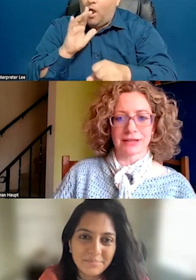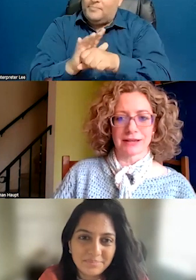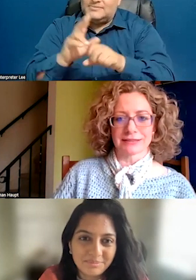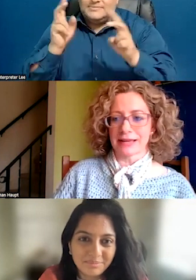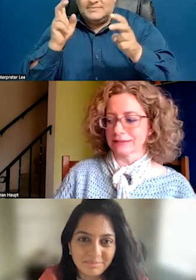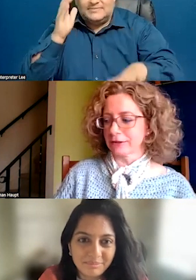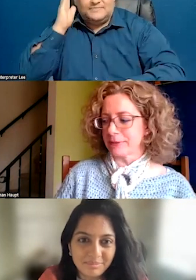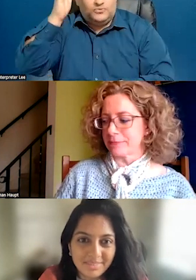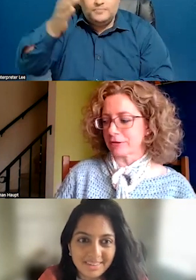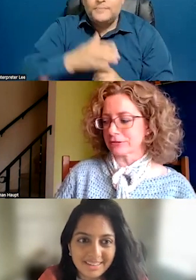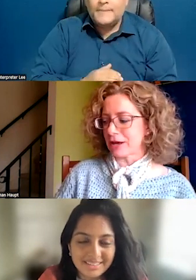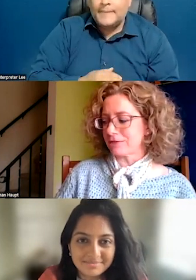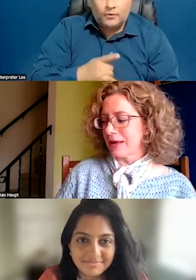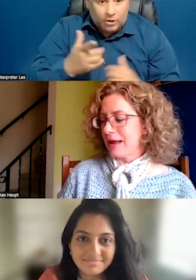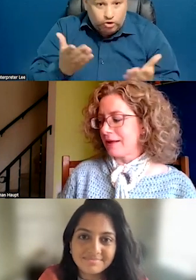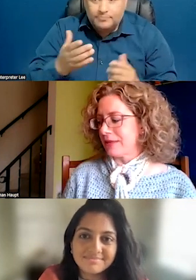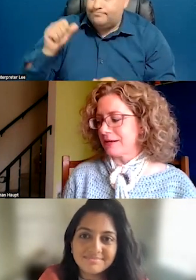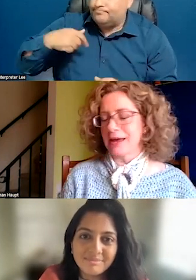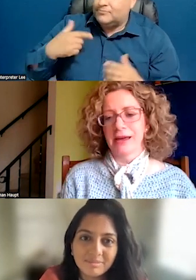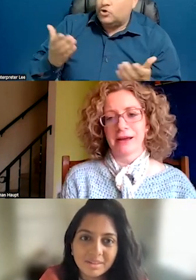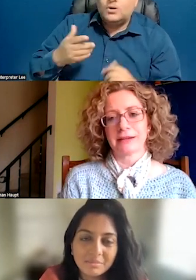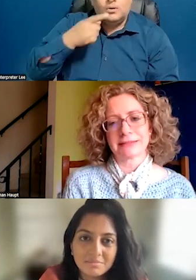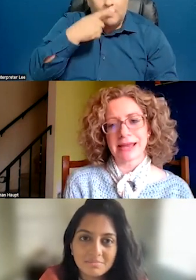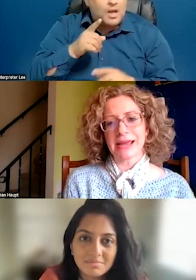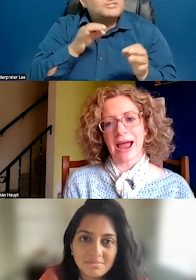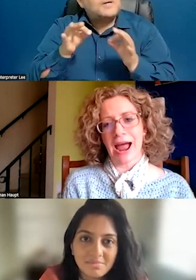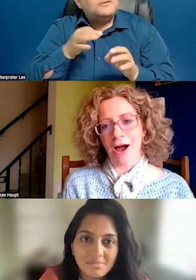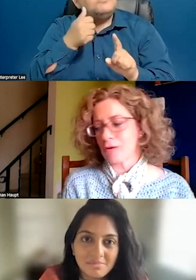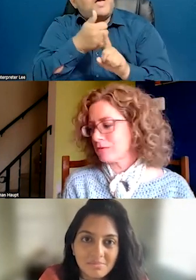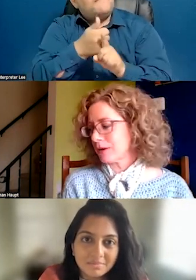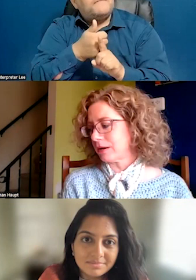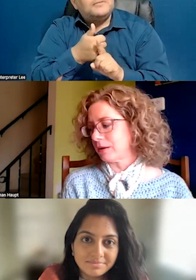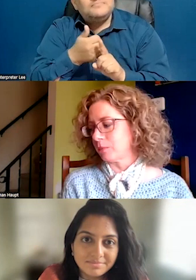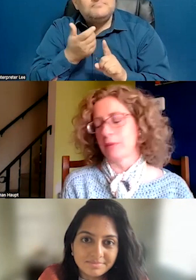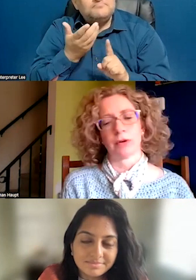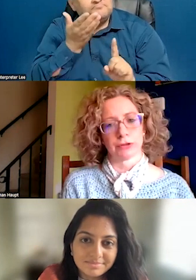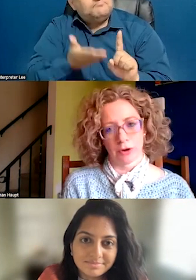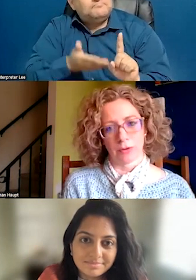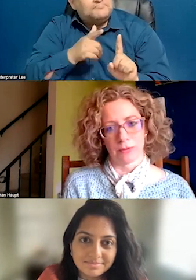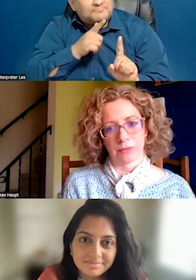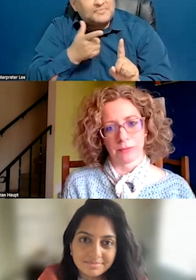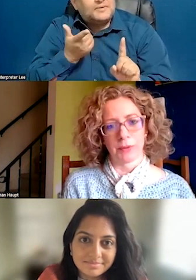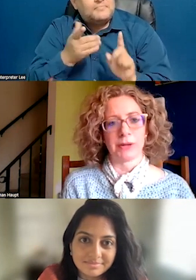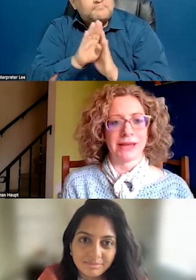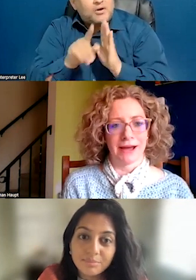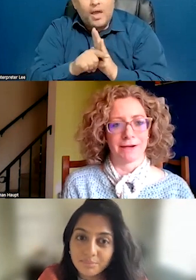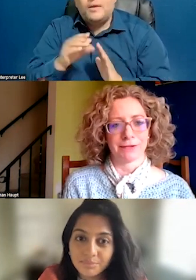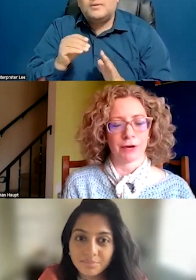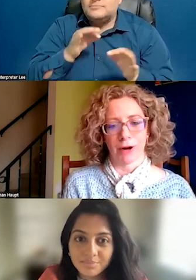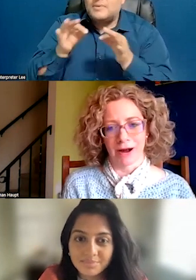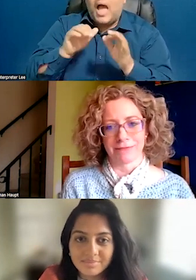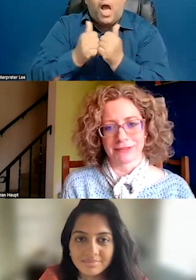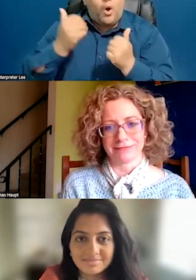could just say a little bit about yourself and then say how we will know when we